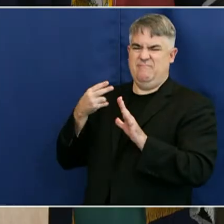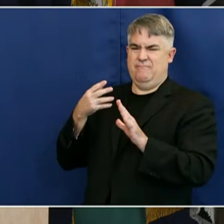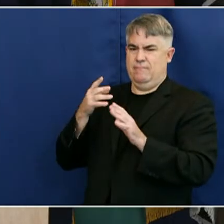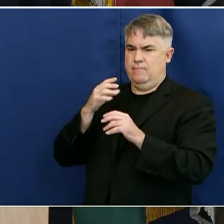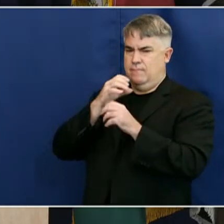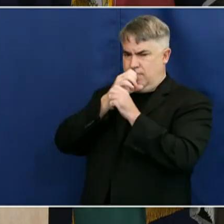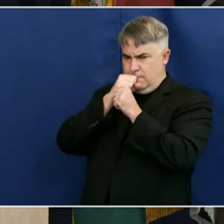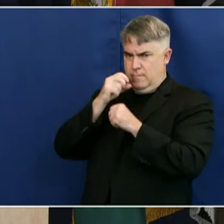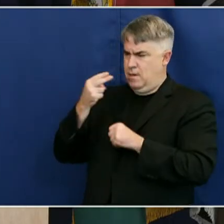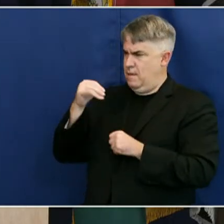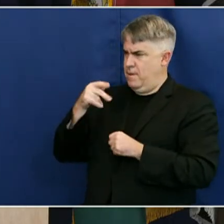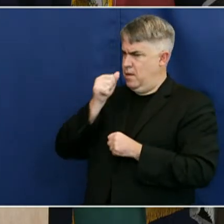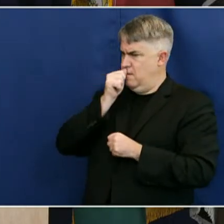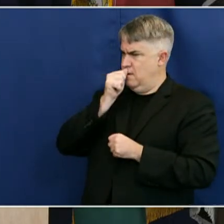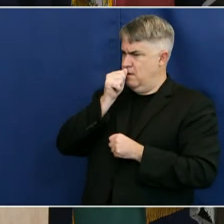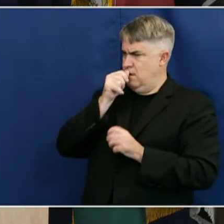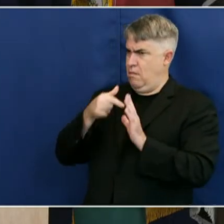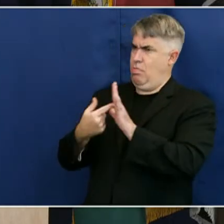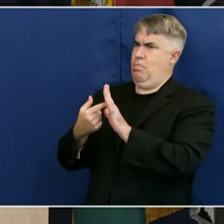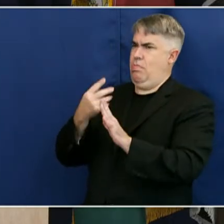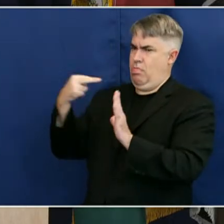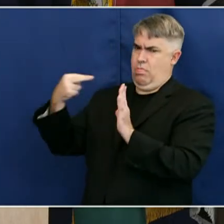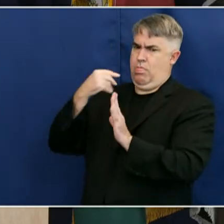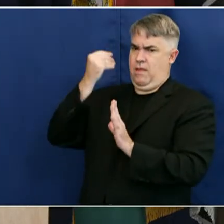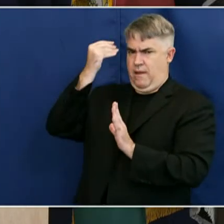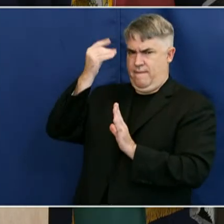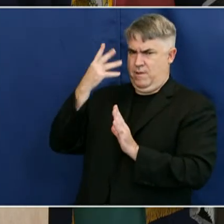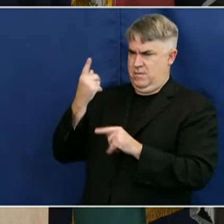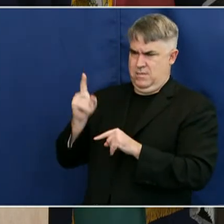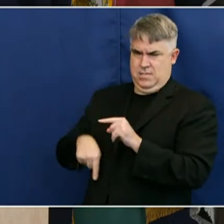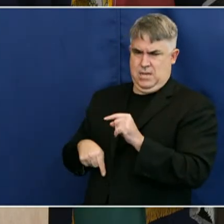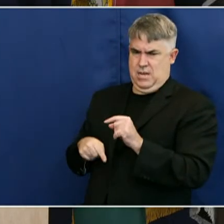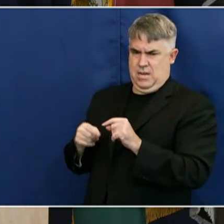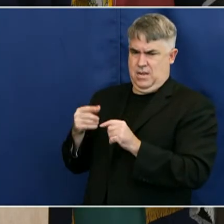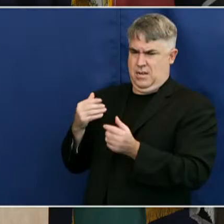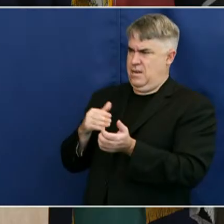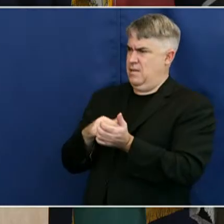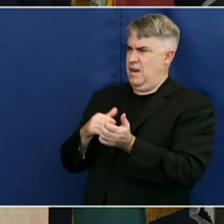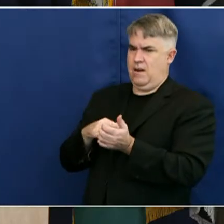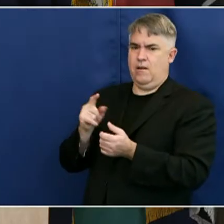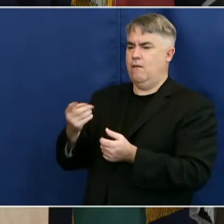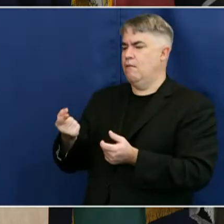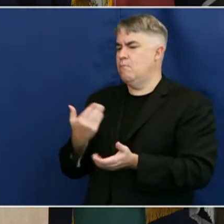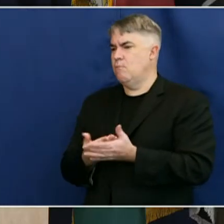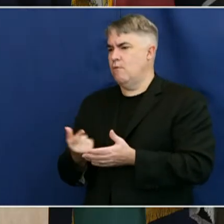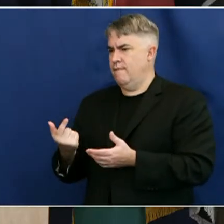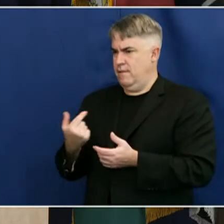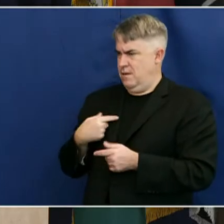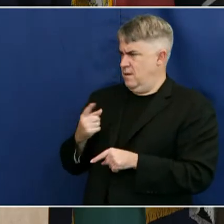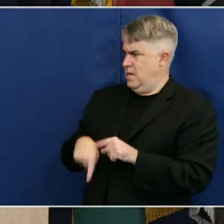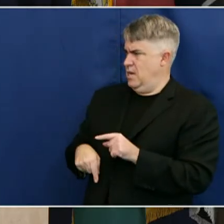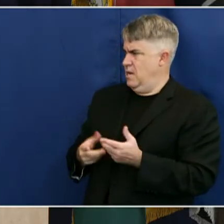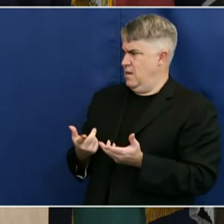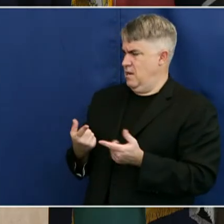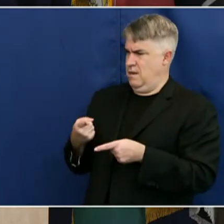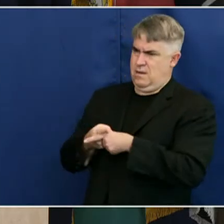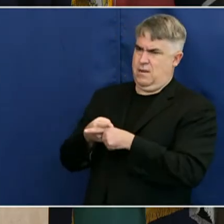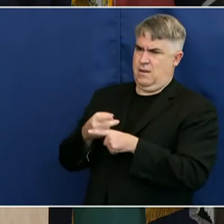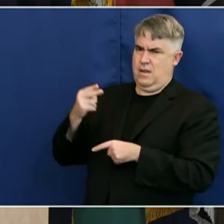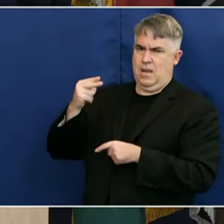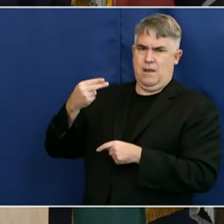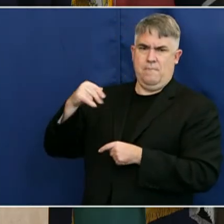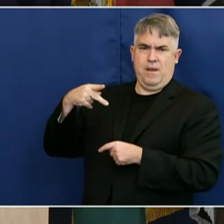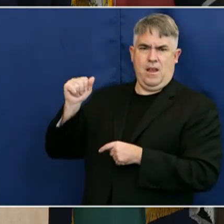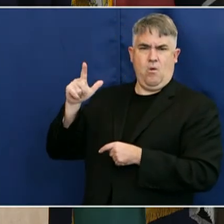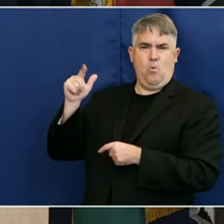to ask for proof of any ailment. How will this stop people without comorbidities from getting the vaccines?